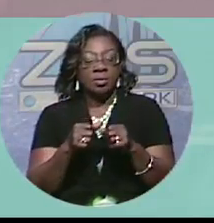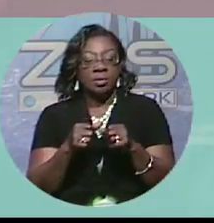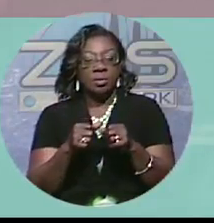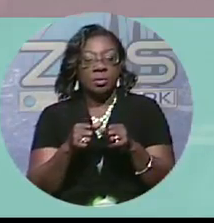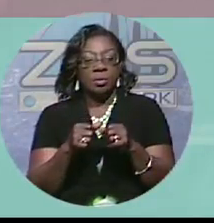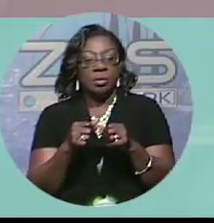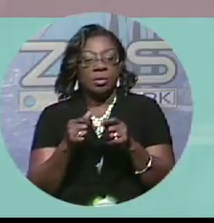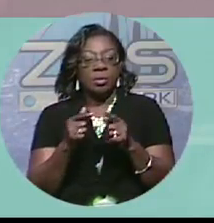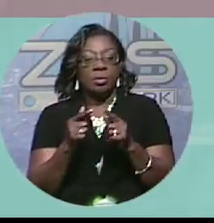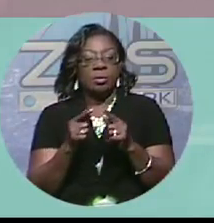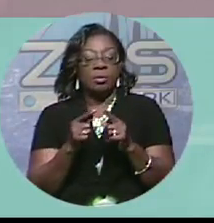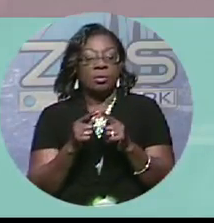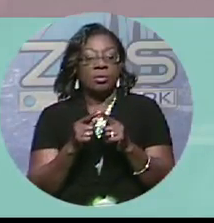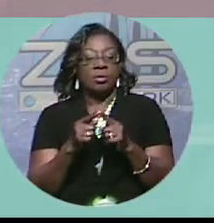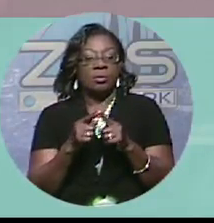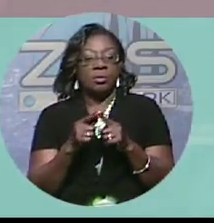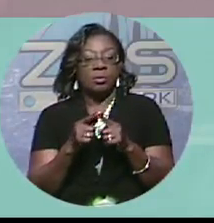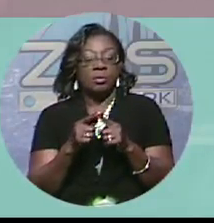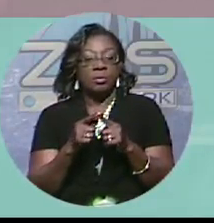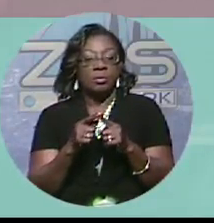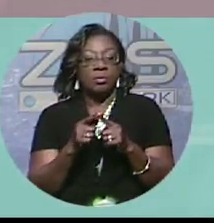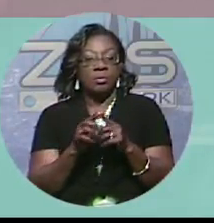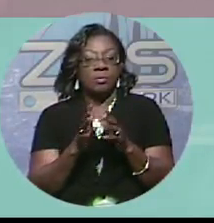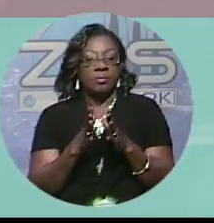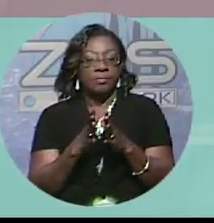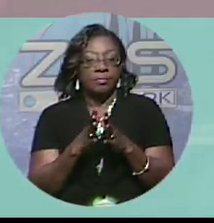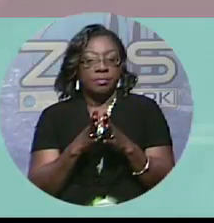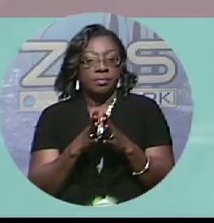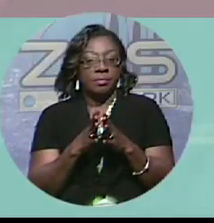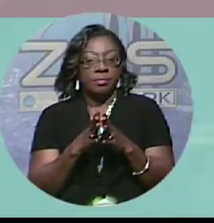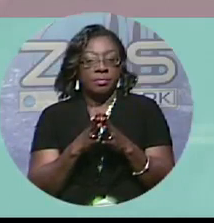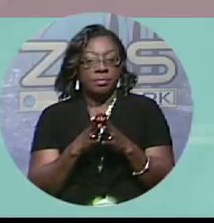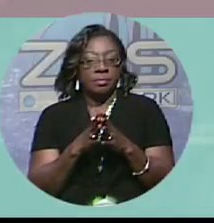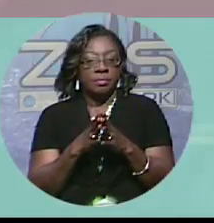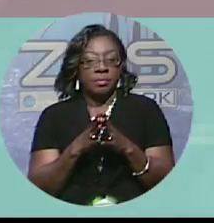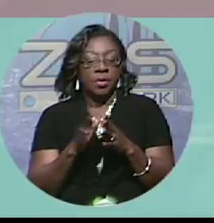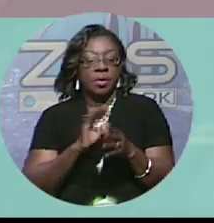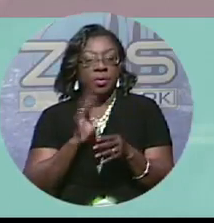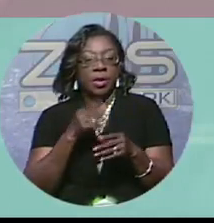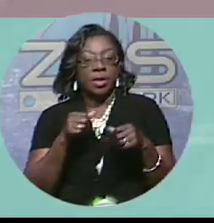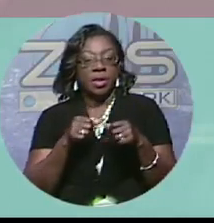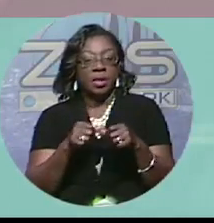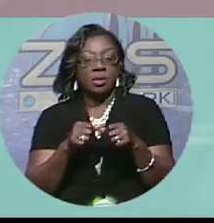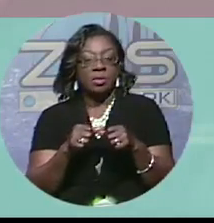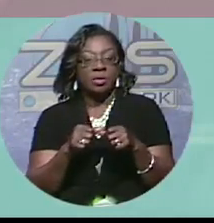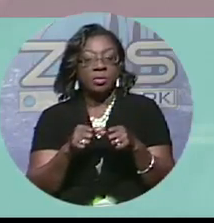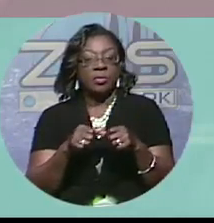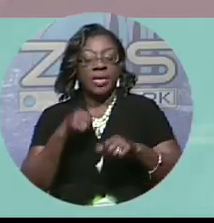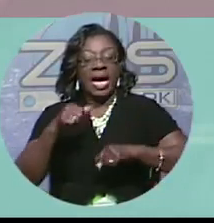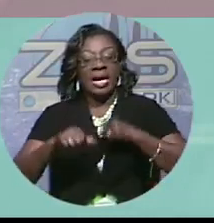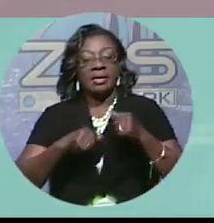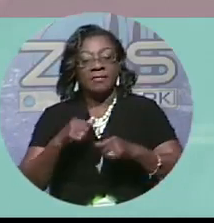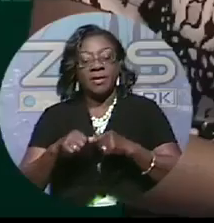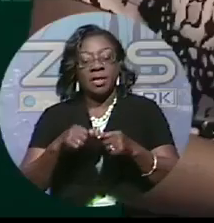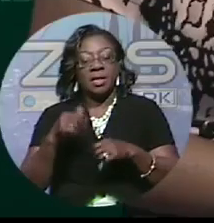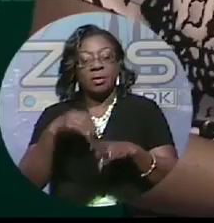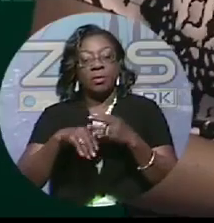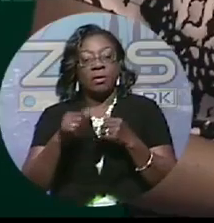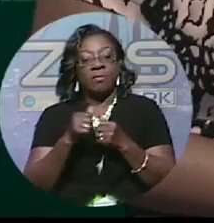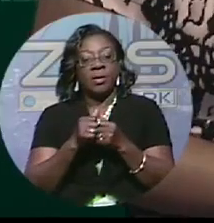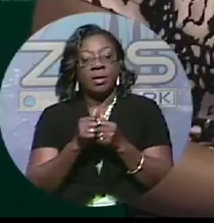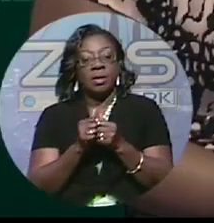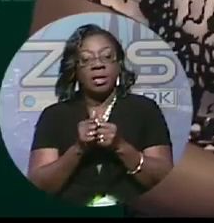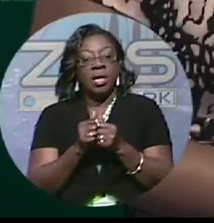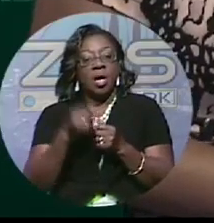be compliant on a regulatory stand, we continue to be blacklisted by certain countries.